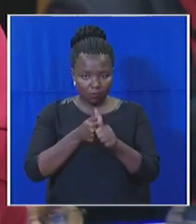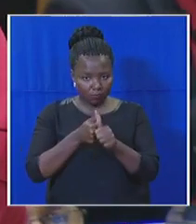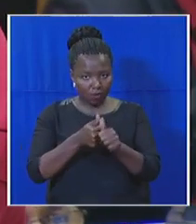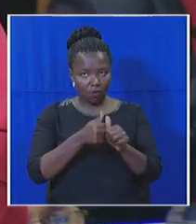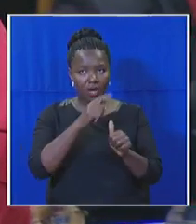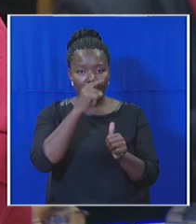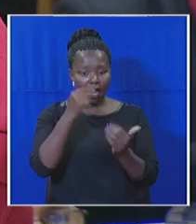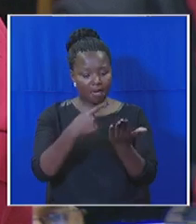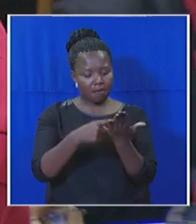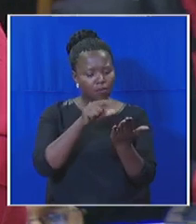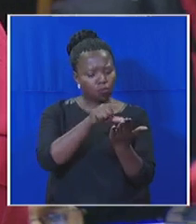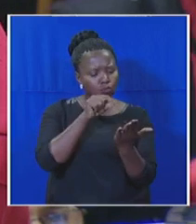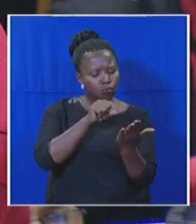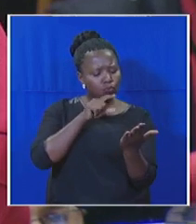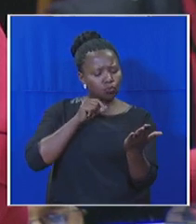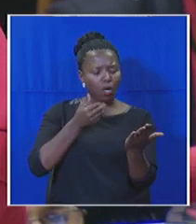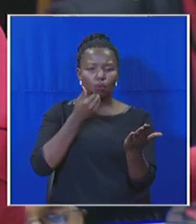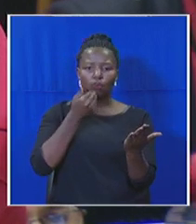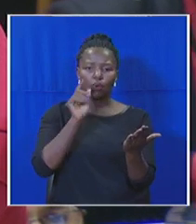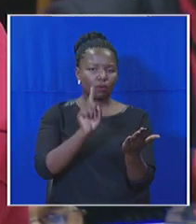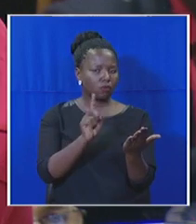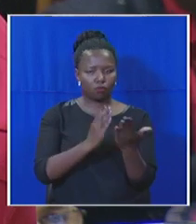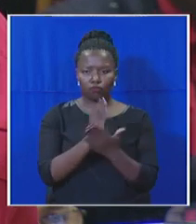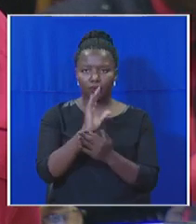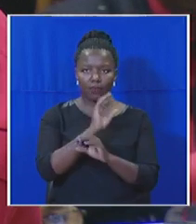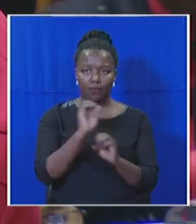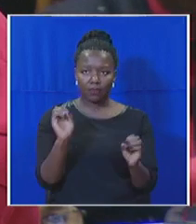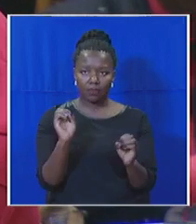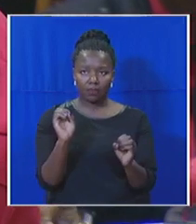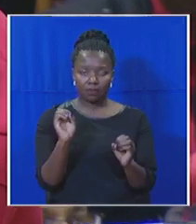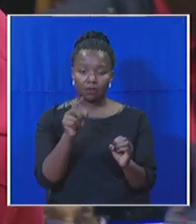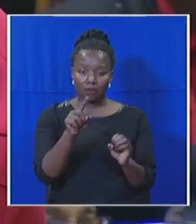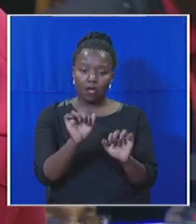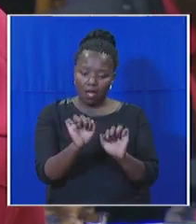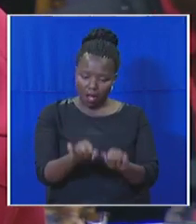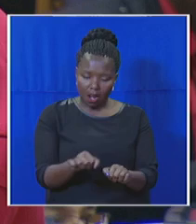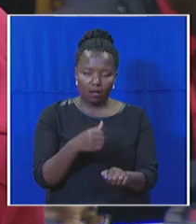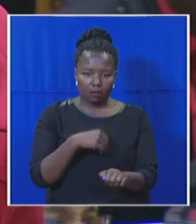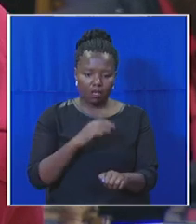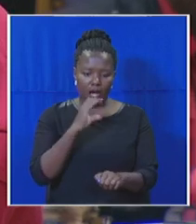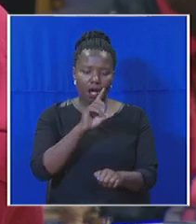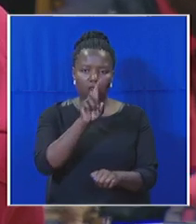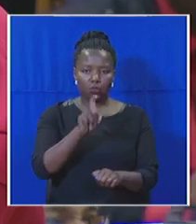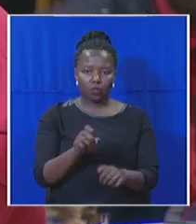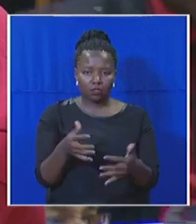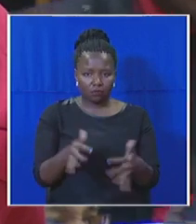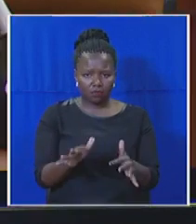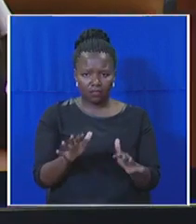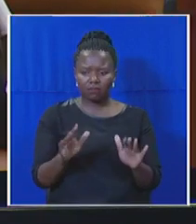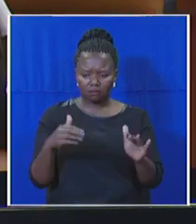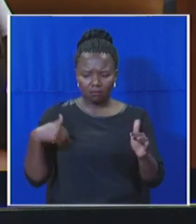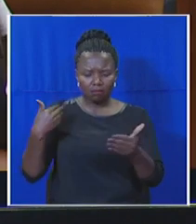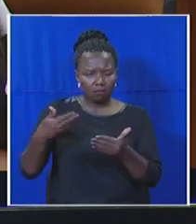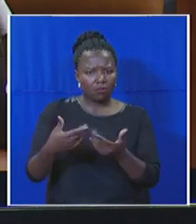the names that are there in your screen. Honorable We Shibambu, have to allow us. we to ask actually questions. do it all the time in